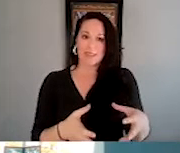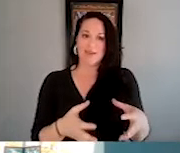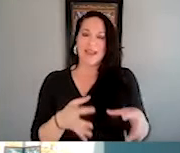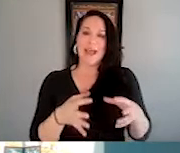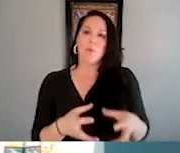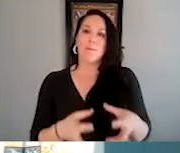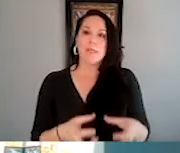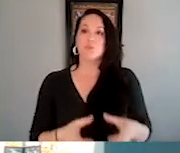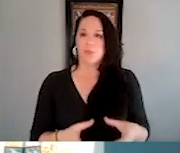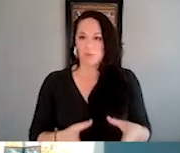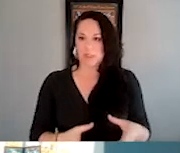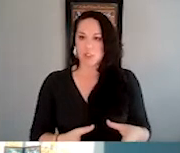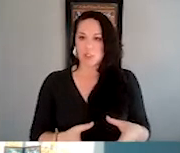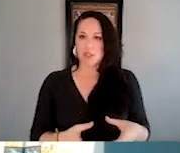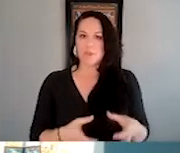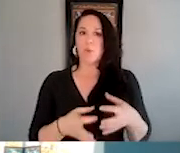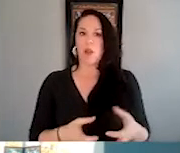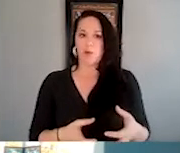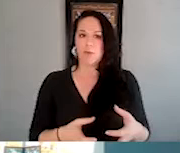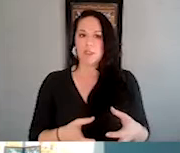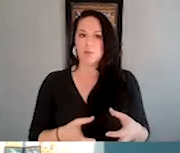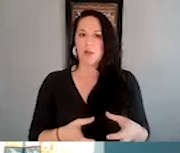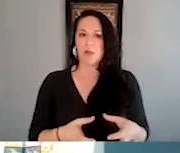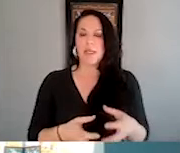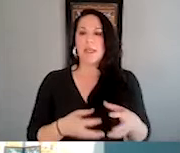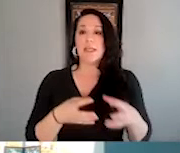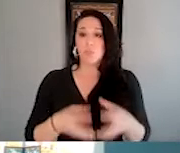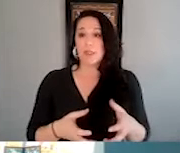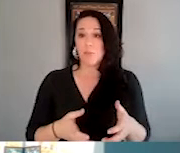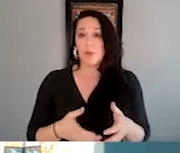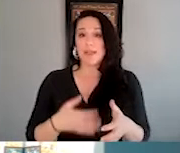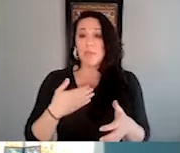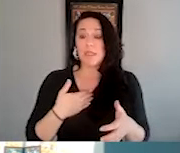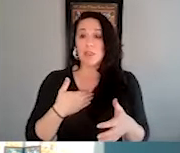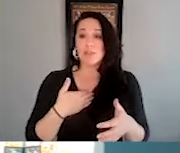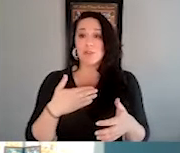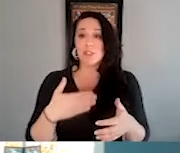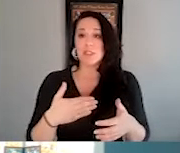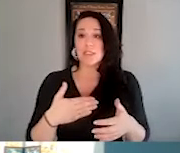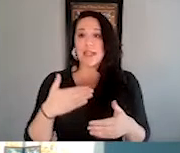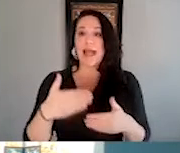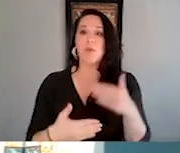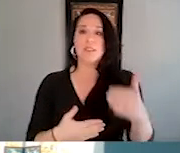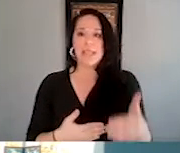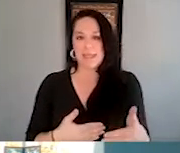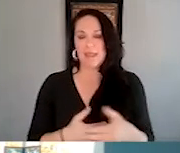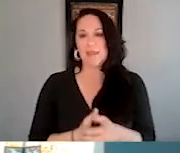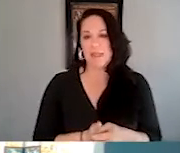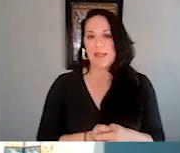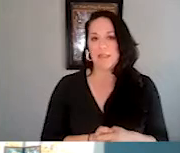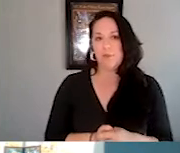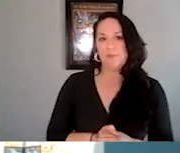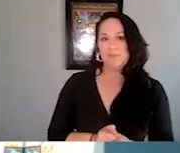capacity piece of how do we build real relationships and where are we with each partner is really important, and being really strategic, say, how do we take